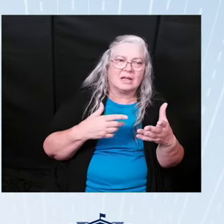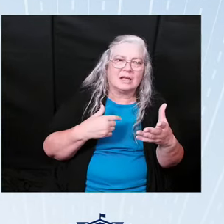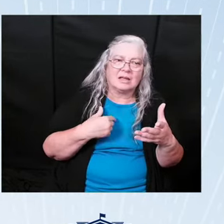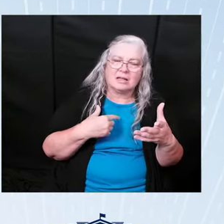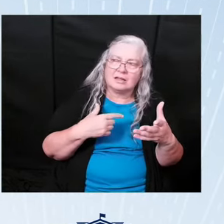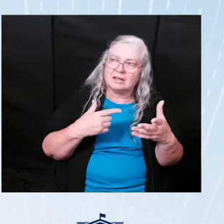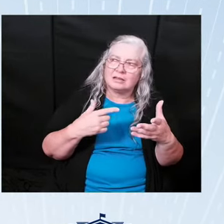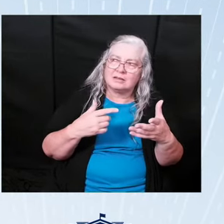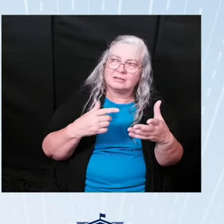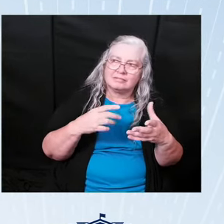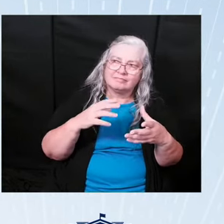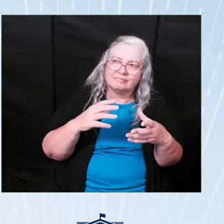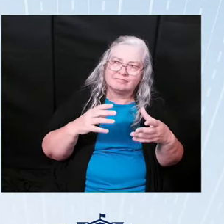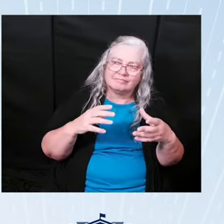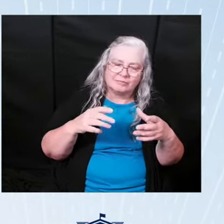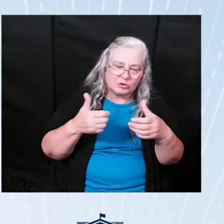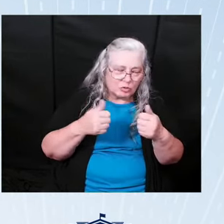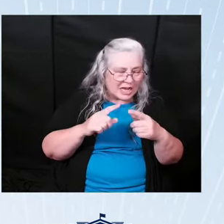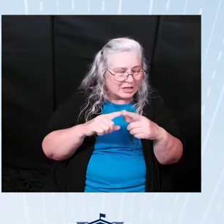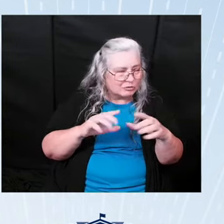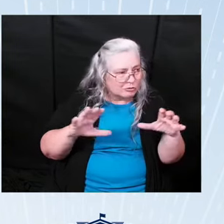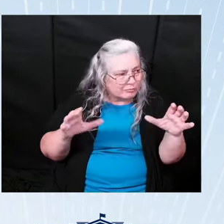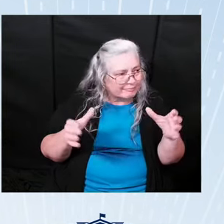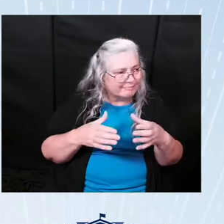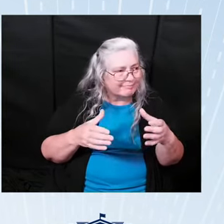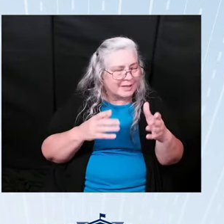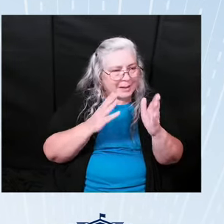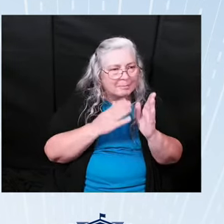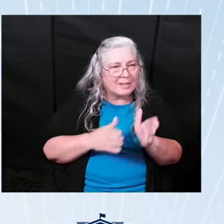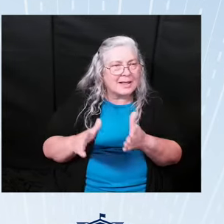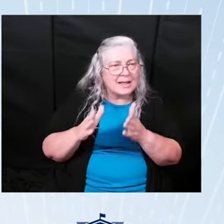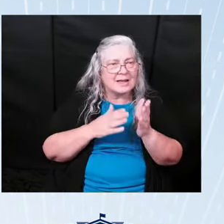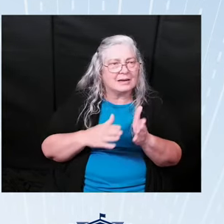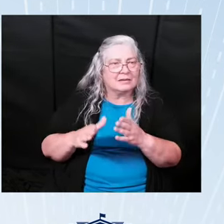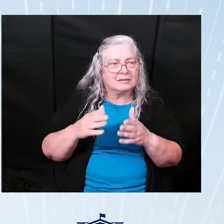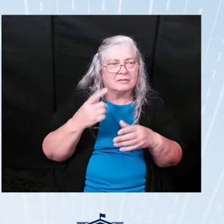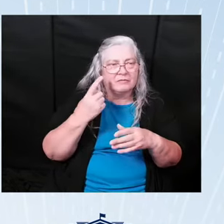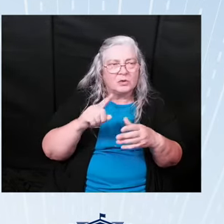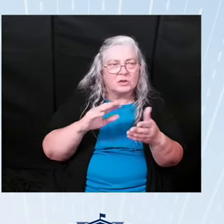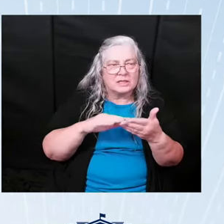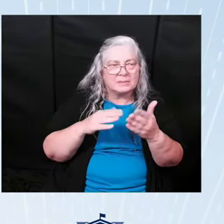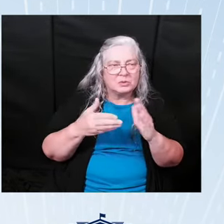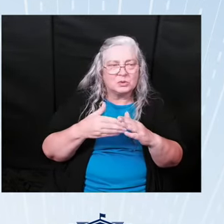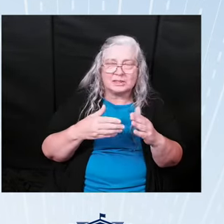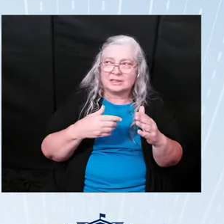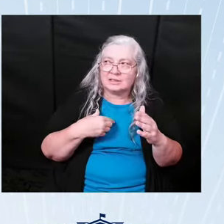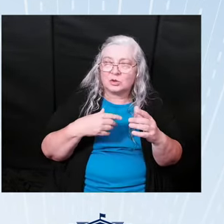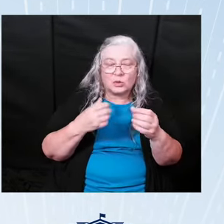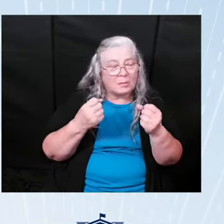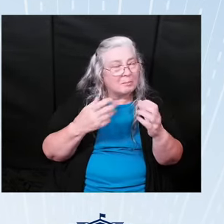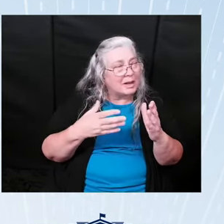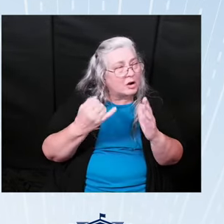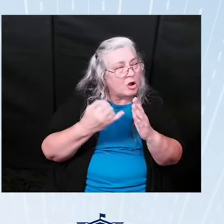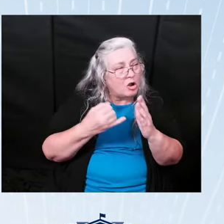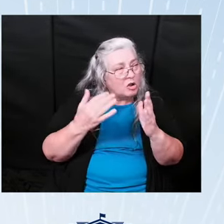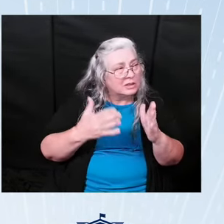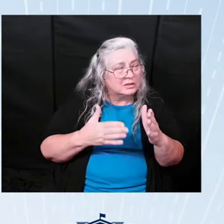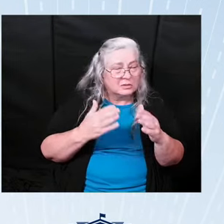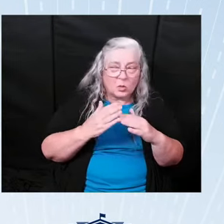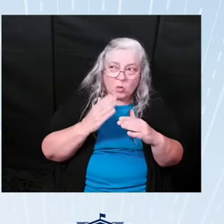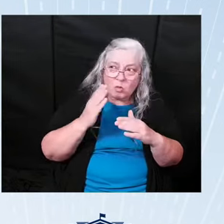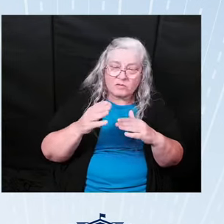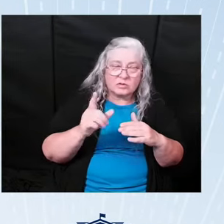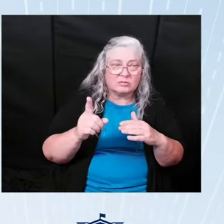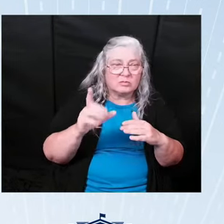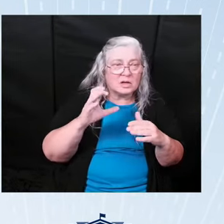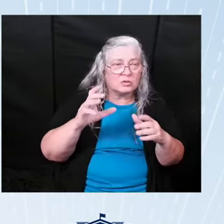100 folks, and there was an artist on the working group, and I had assigned them to our Living With and Without Water sort of